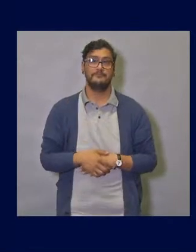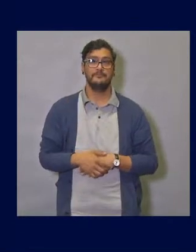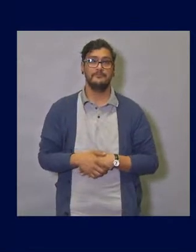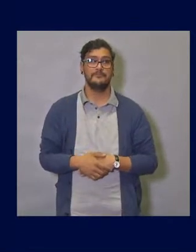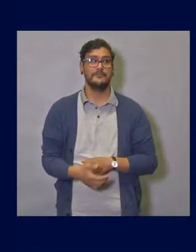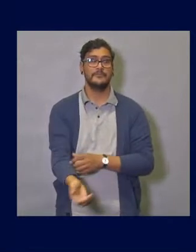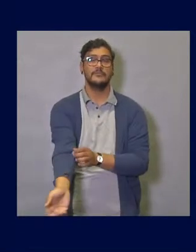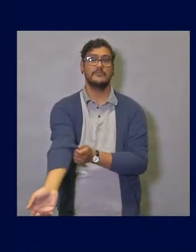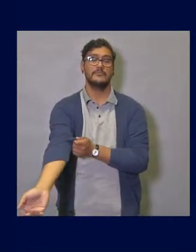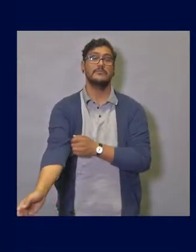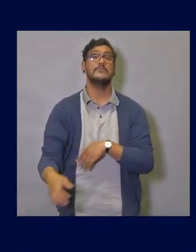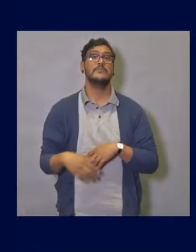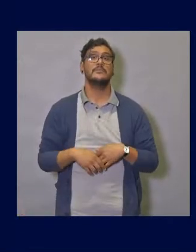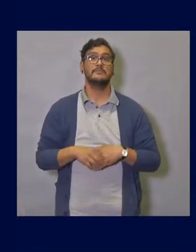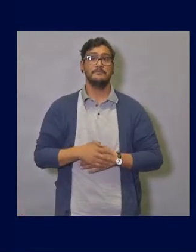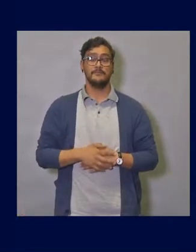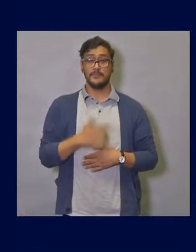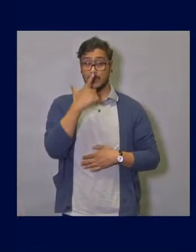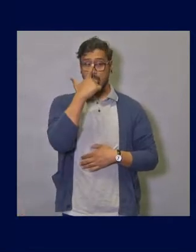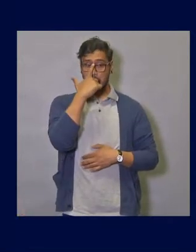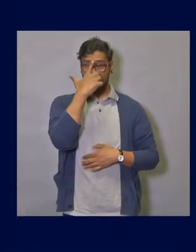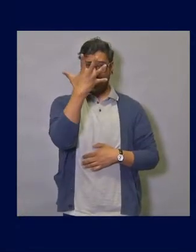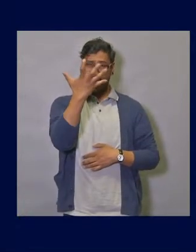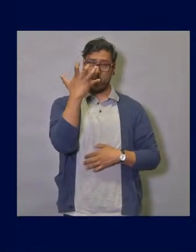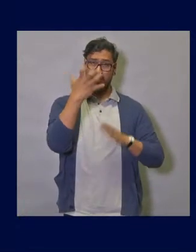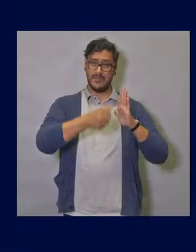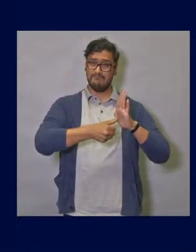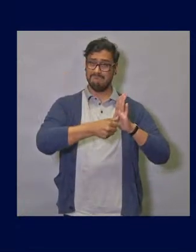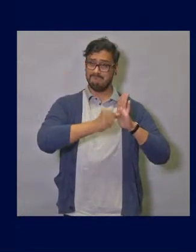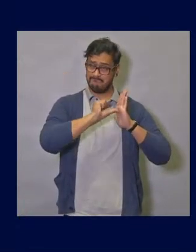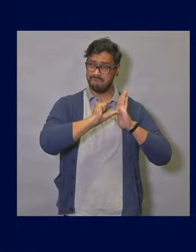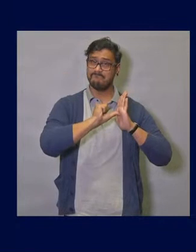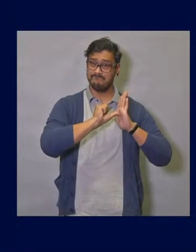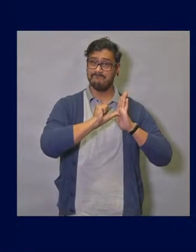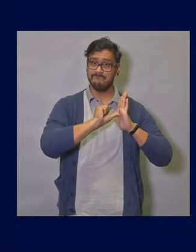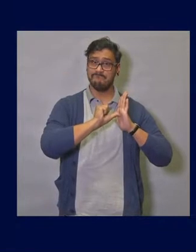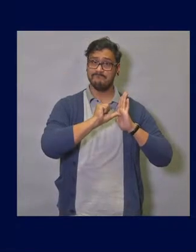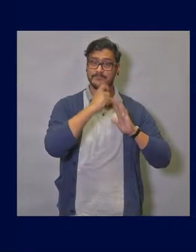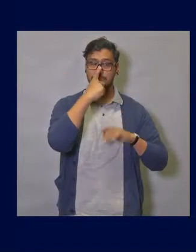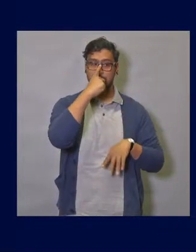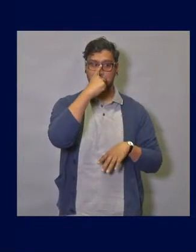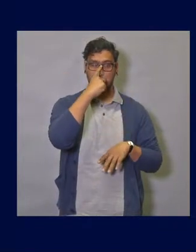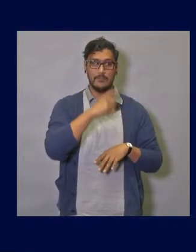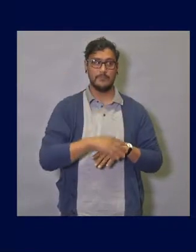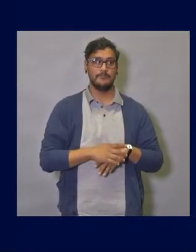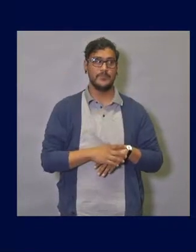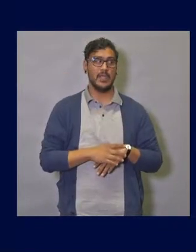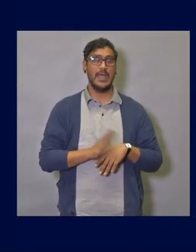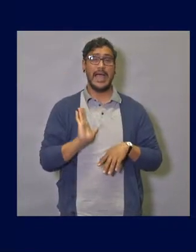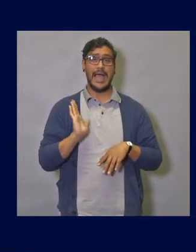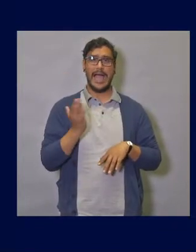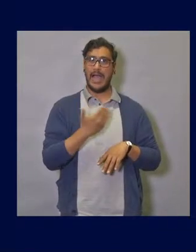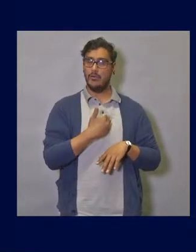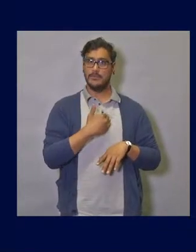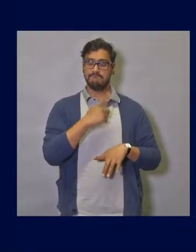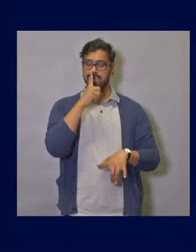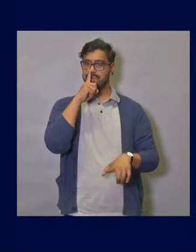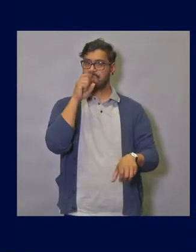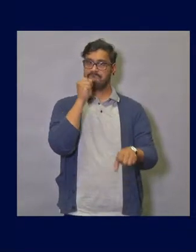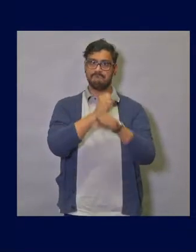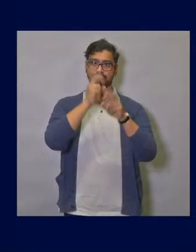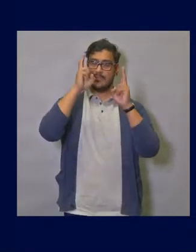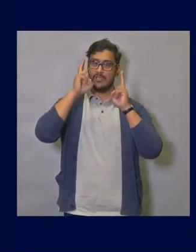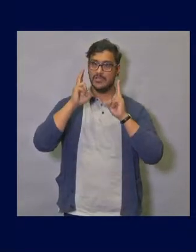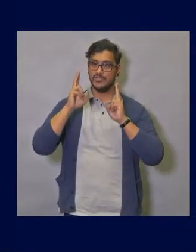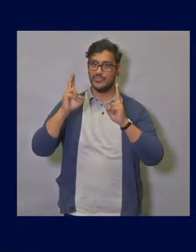vacunatelosangeles.com. In closing, I want to emphasize that it is our biggest honor at this point to be